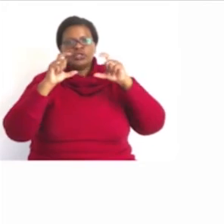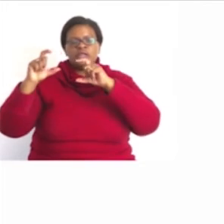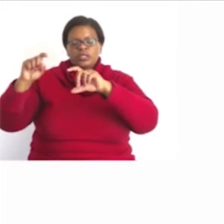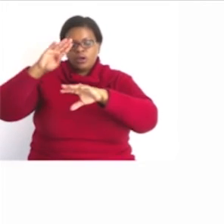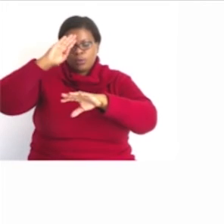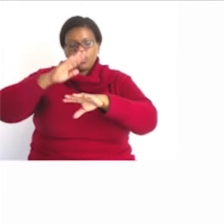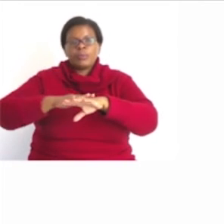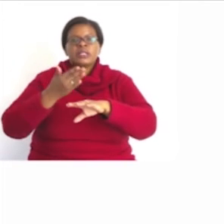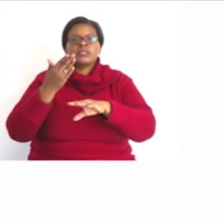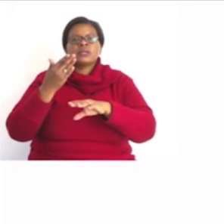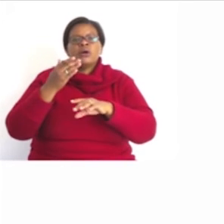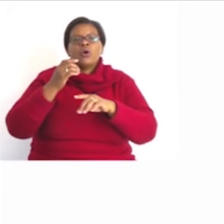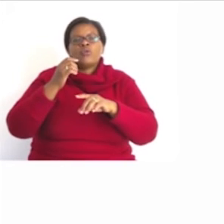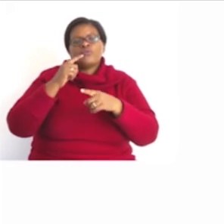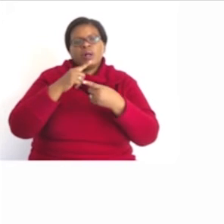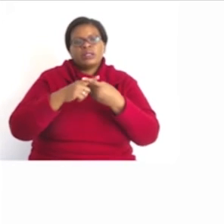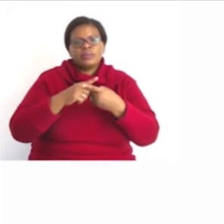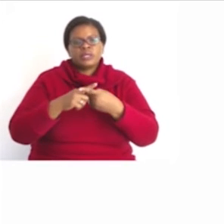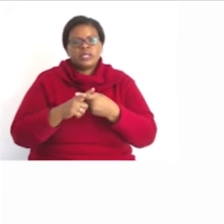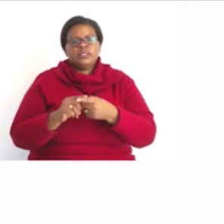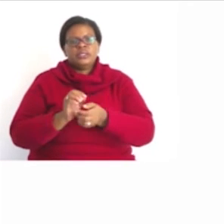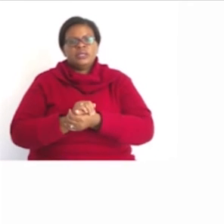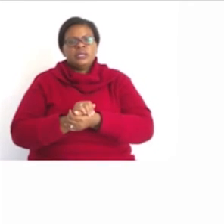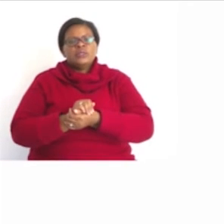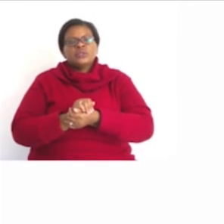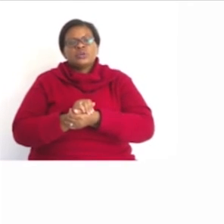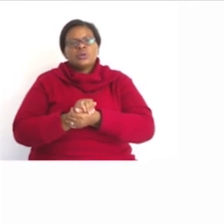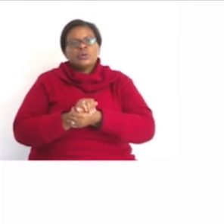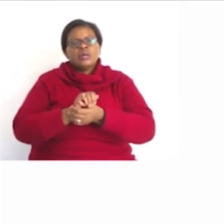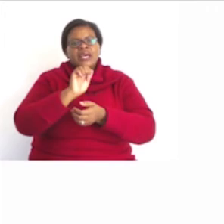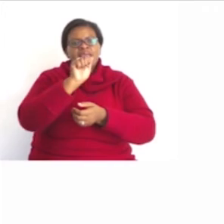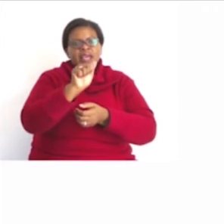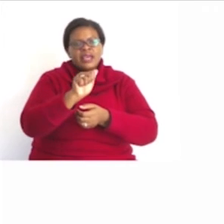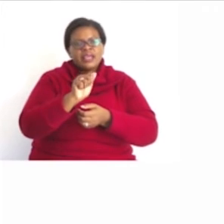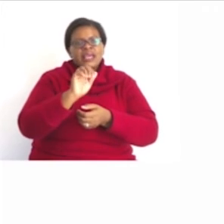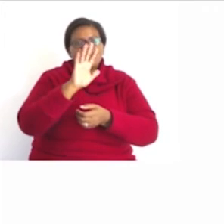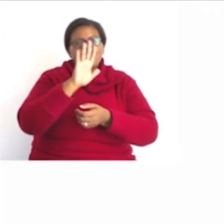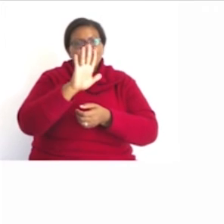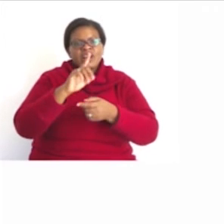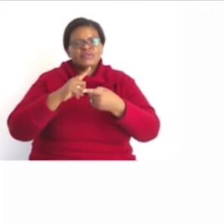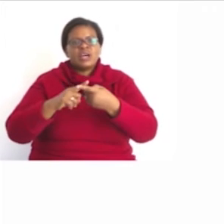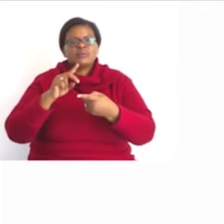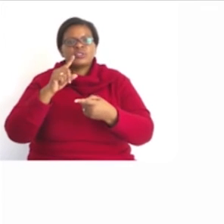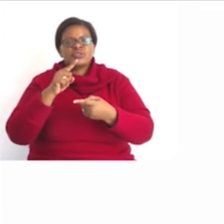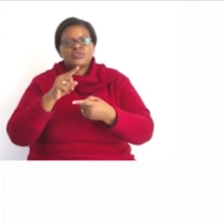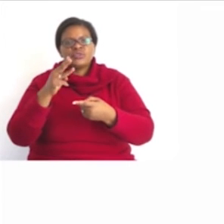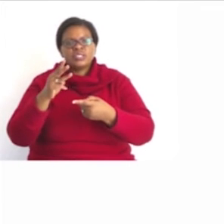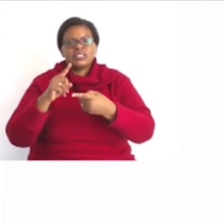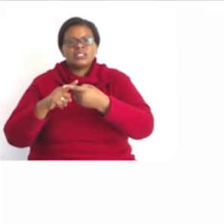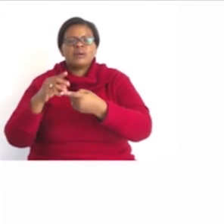of multiplication to calculate A, 5 times 13 times